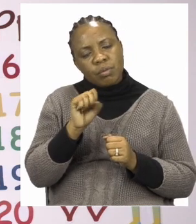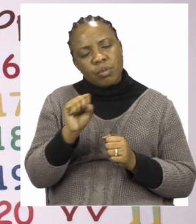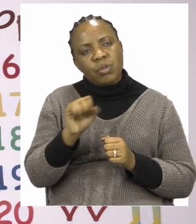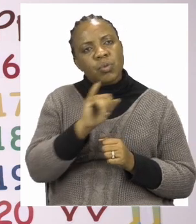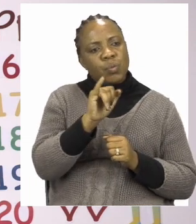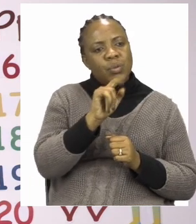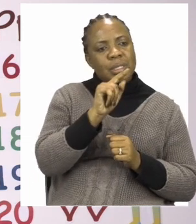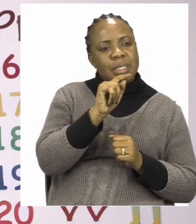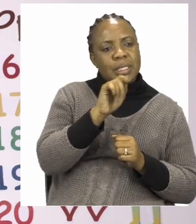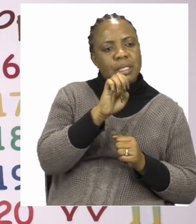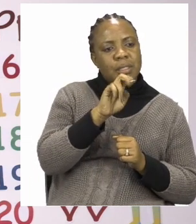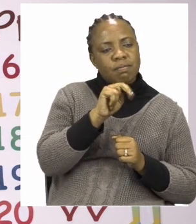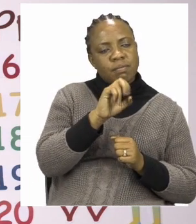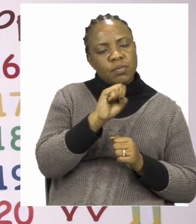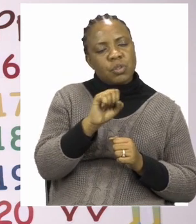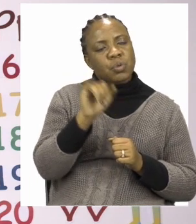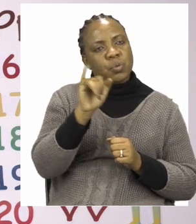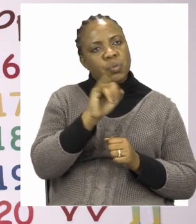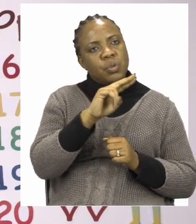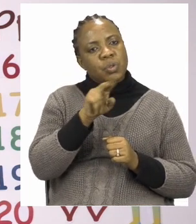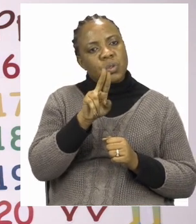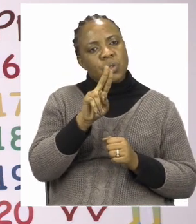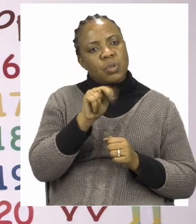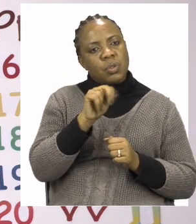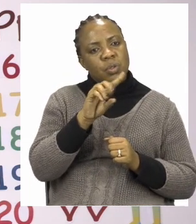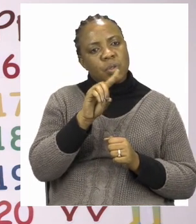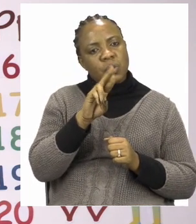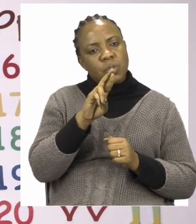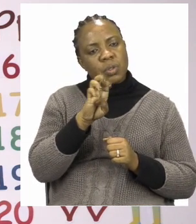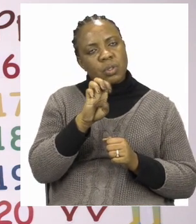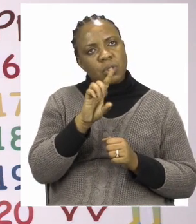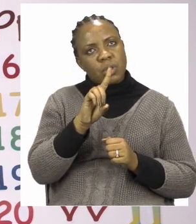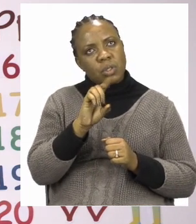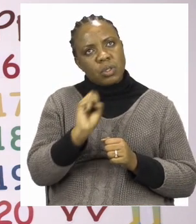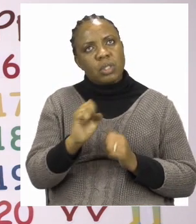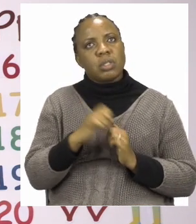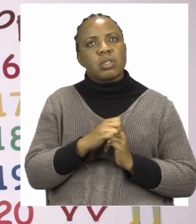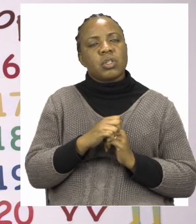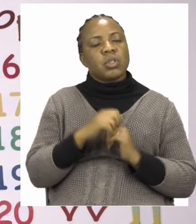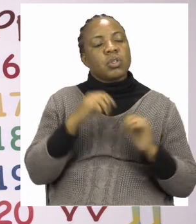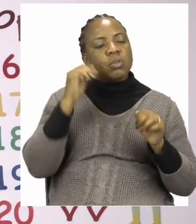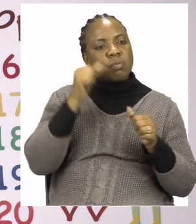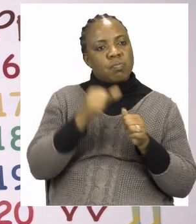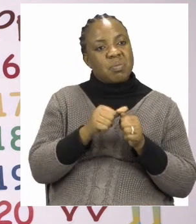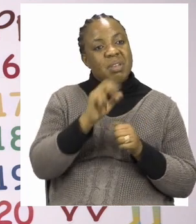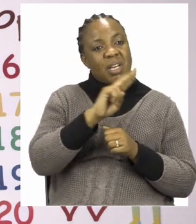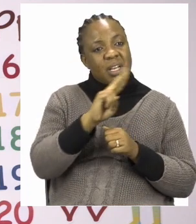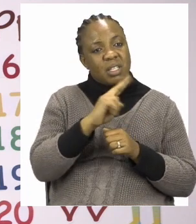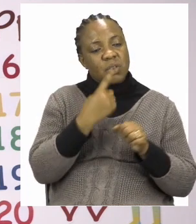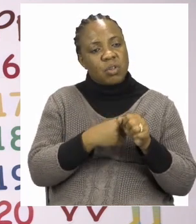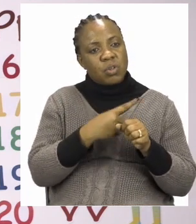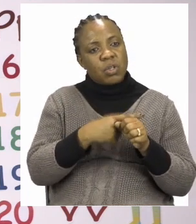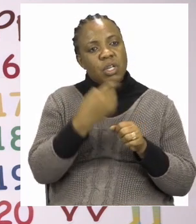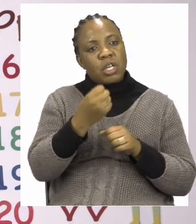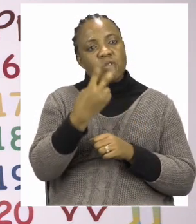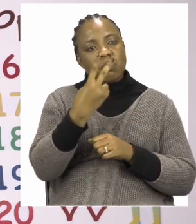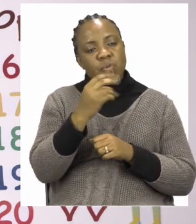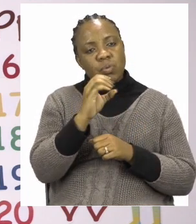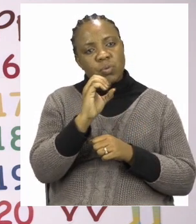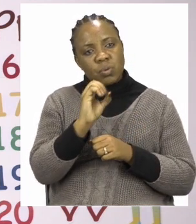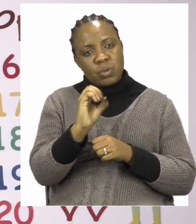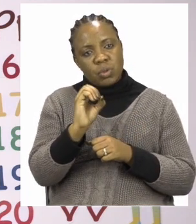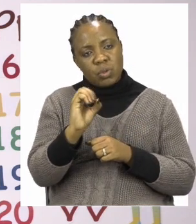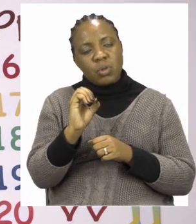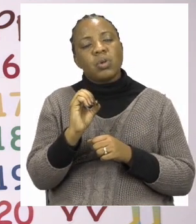alone. Normally, if there is no friend, we put a 0. So have fun, boys and girls, with